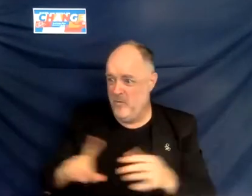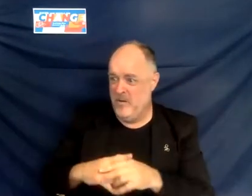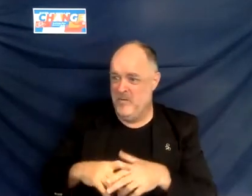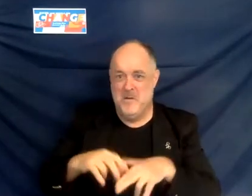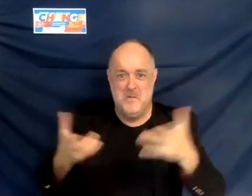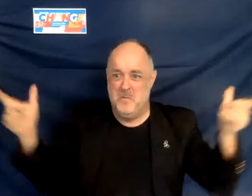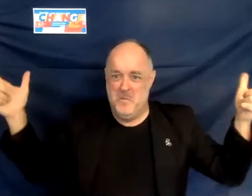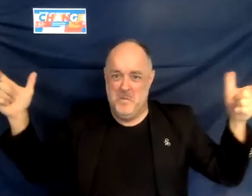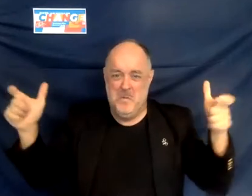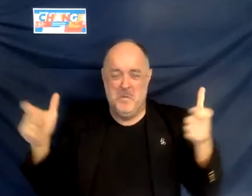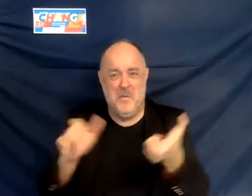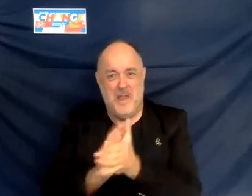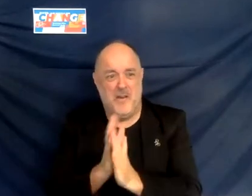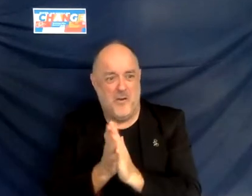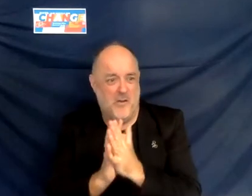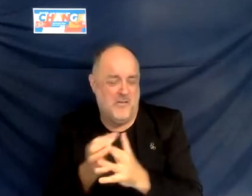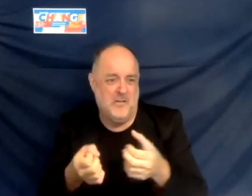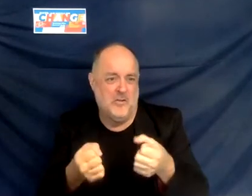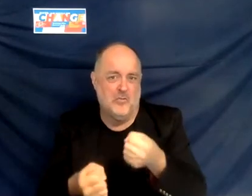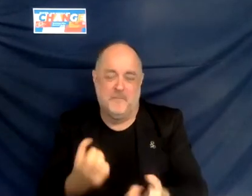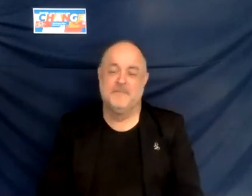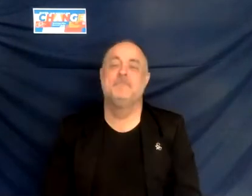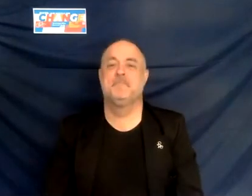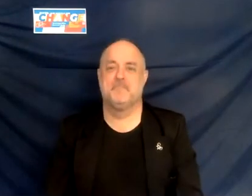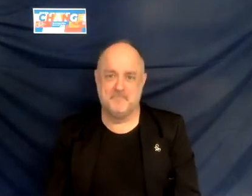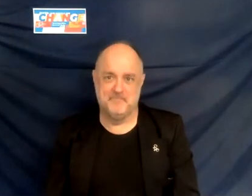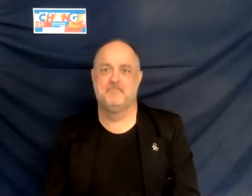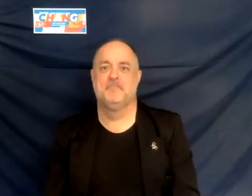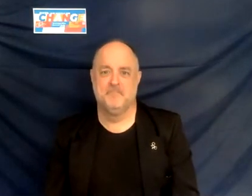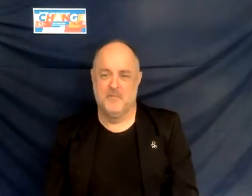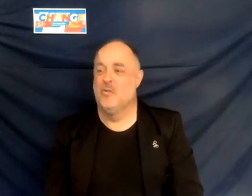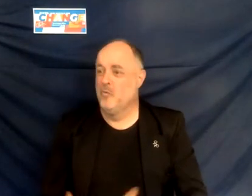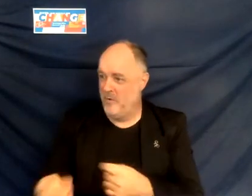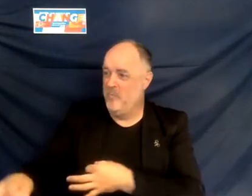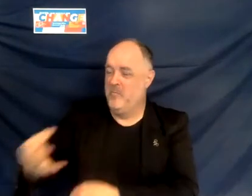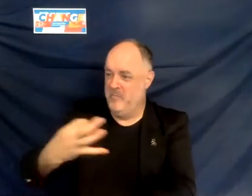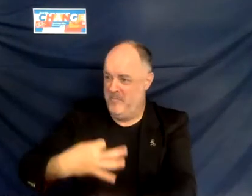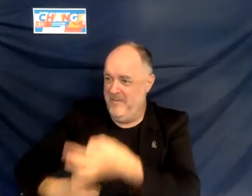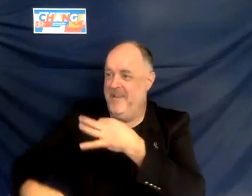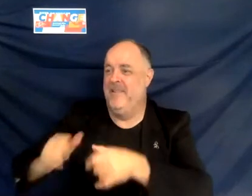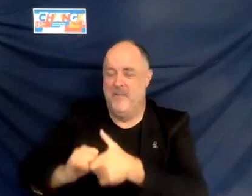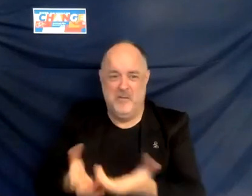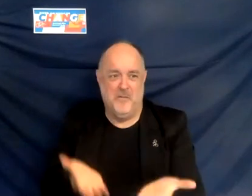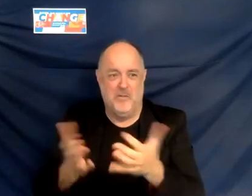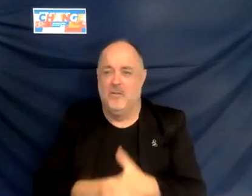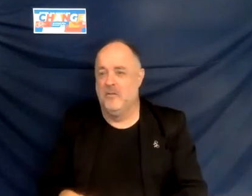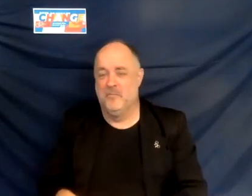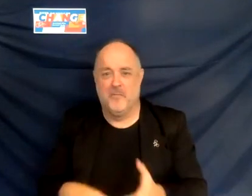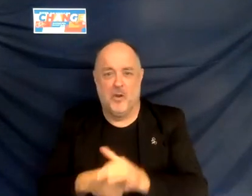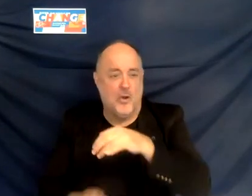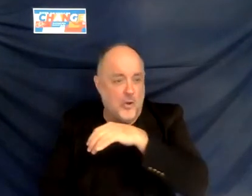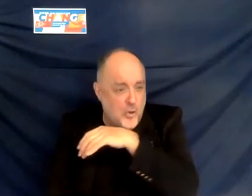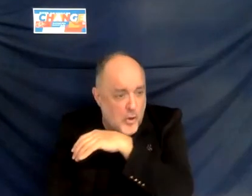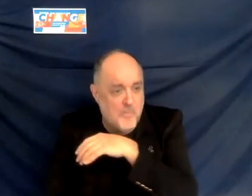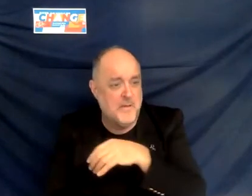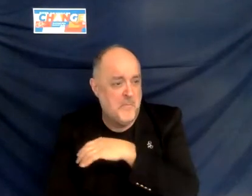that traffic away, a lot of that parking out of the city. And they're even trying to replace a lot of the freight deliveries. Garbage pickup by cargo bike